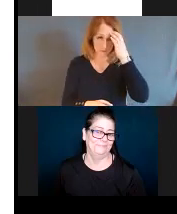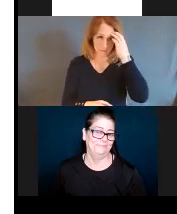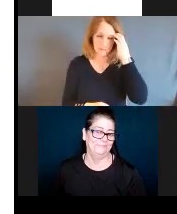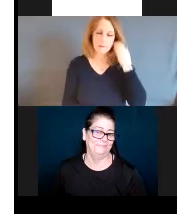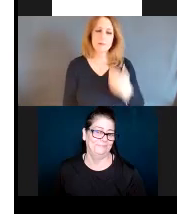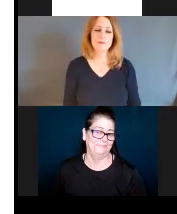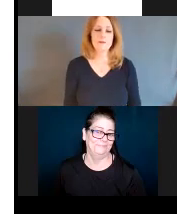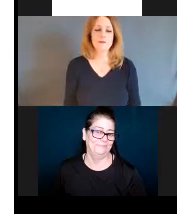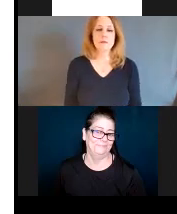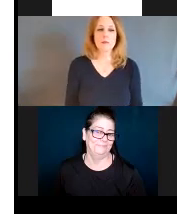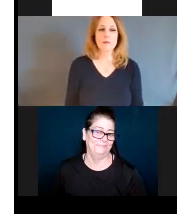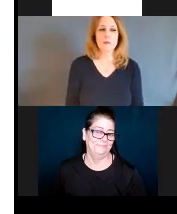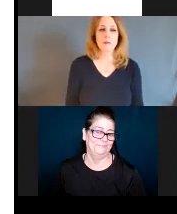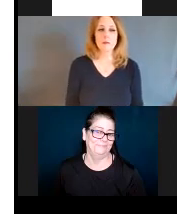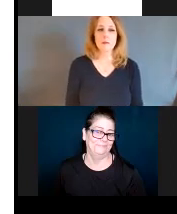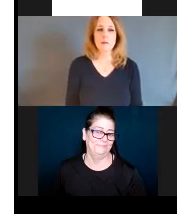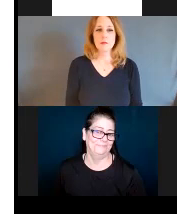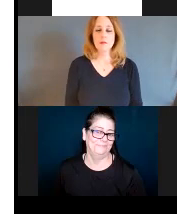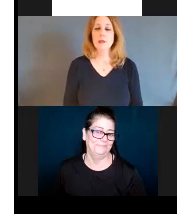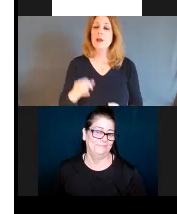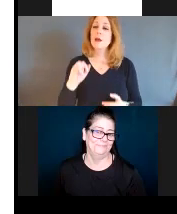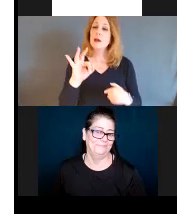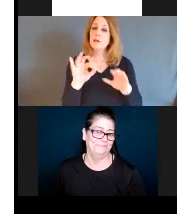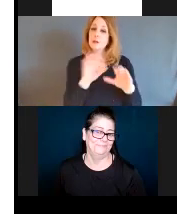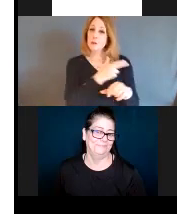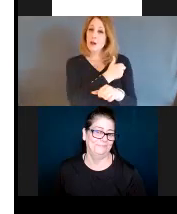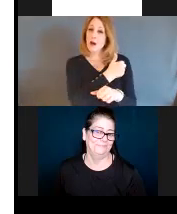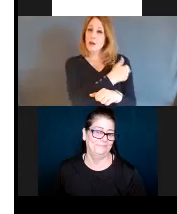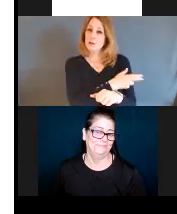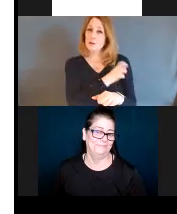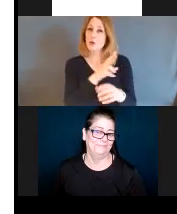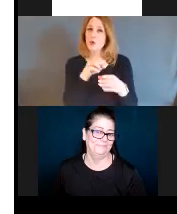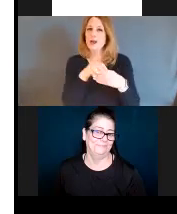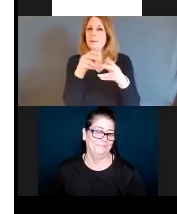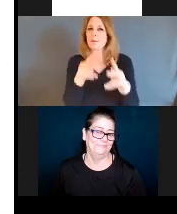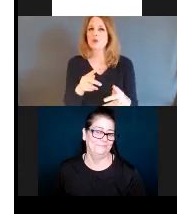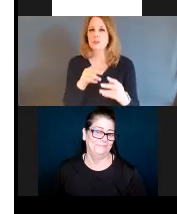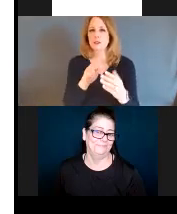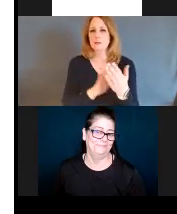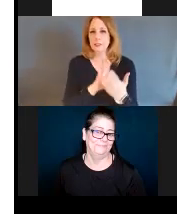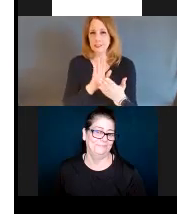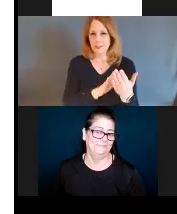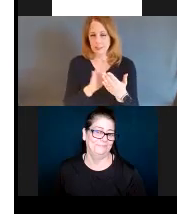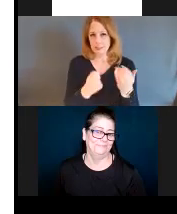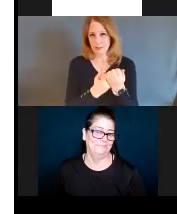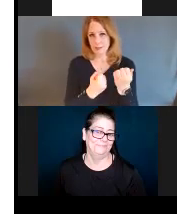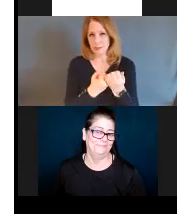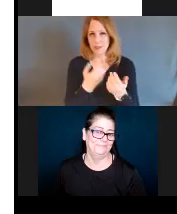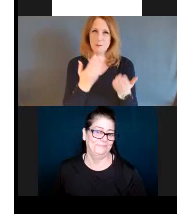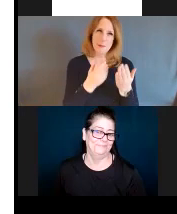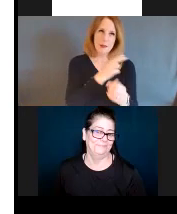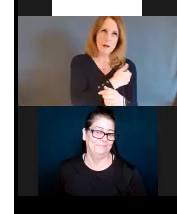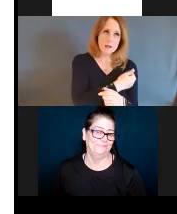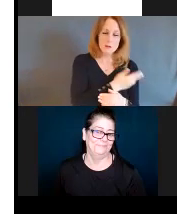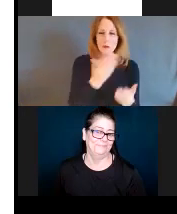If you are going to do hospital advocacy or in-person advocacy, this might not be at a hospital, but at